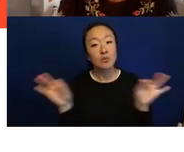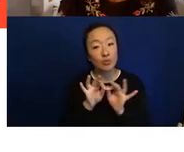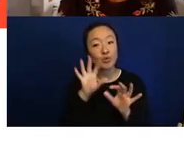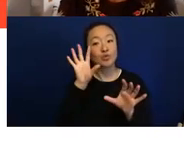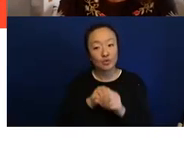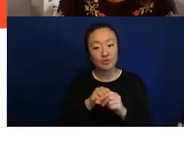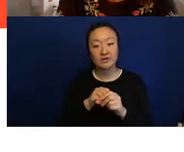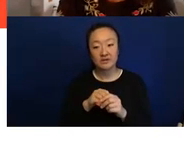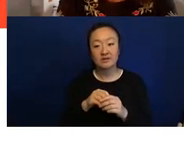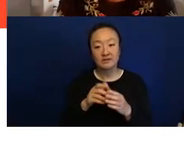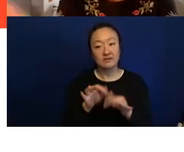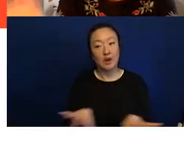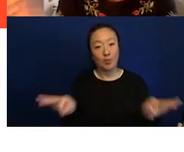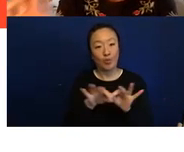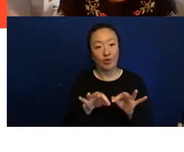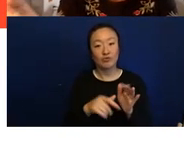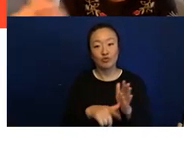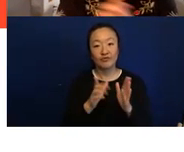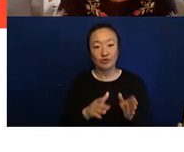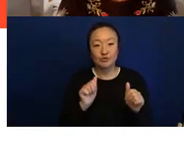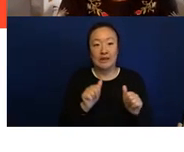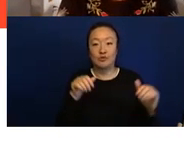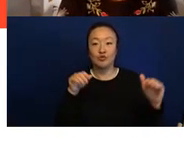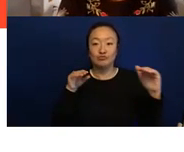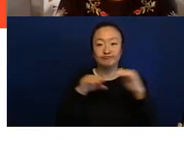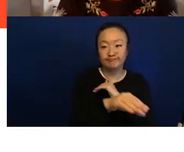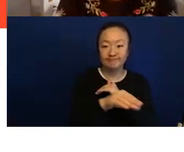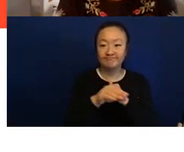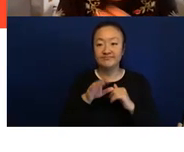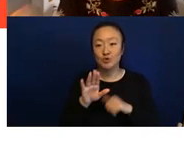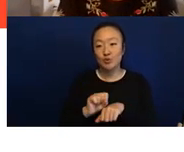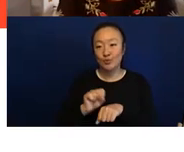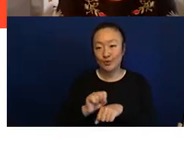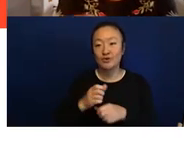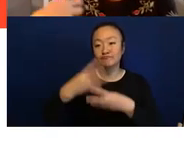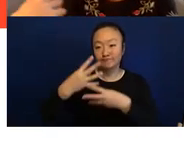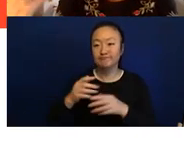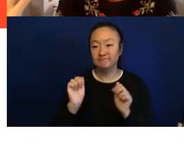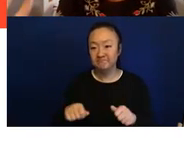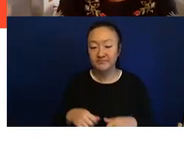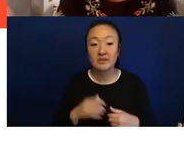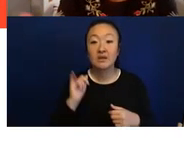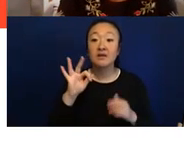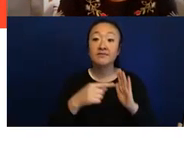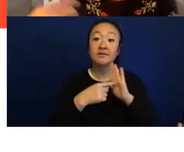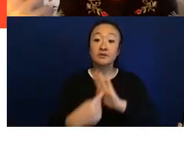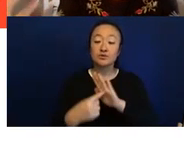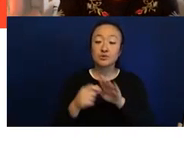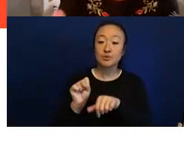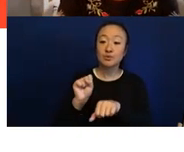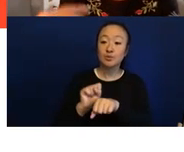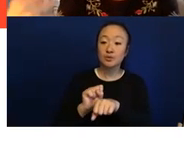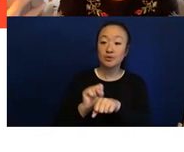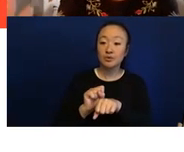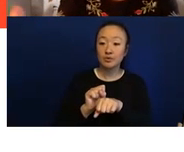the reviewers to be able to see your work, so remember that. And if you are showing a work